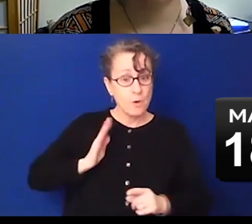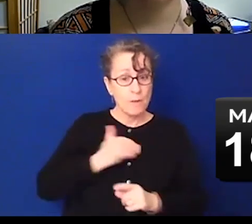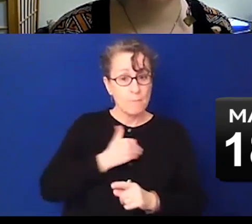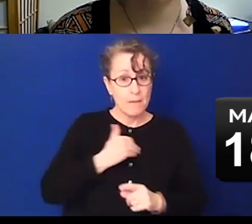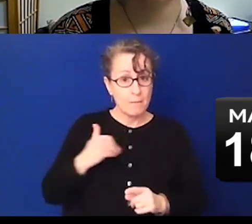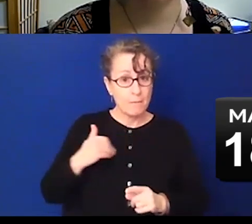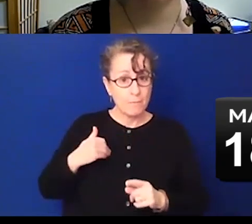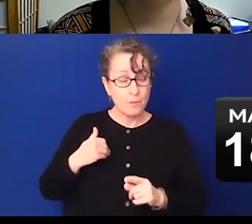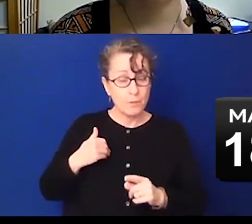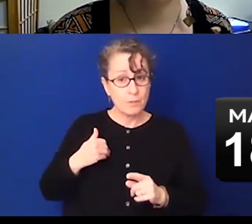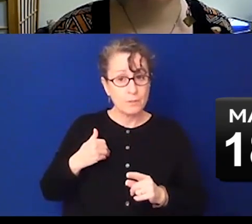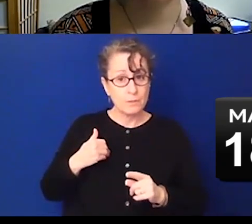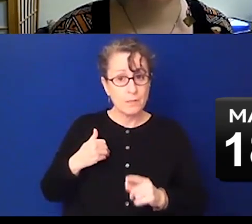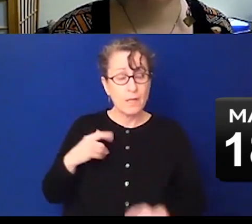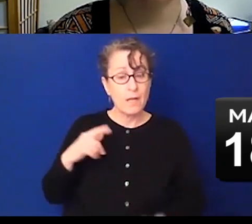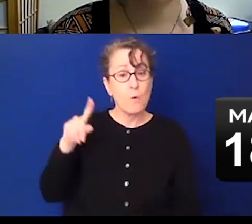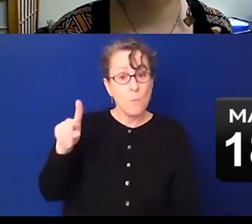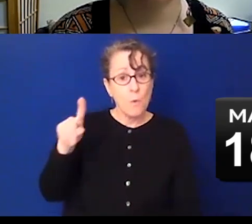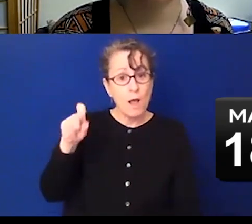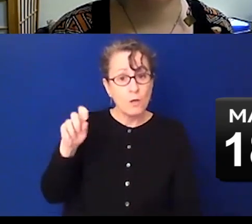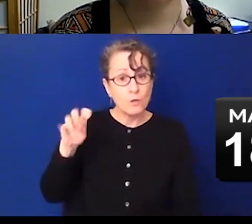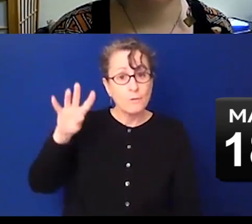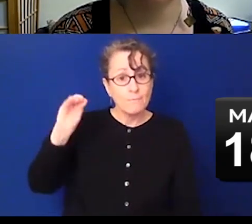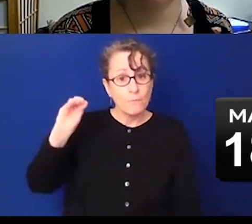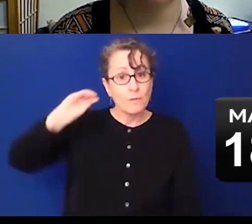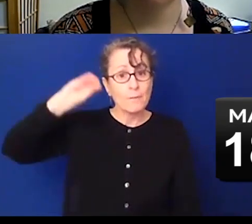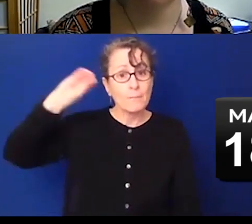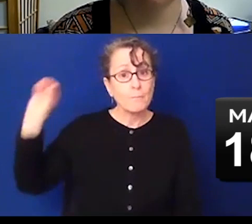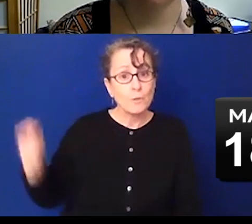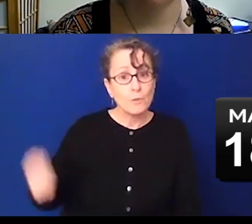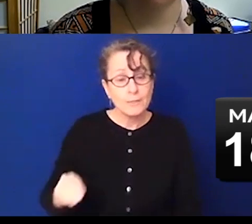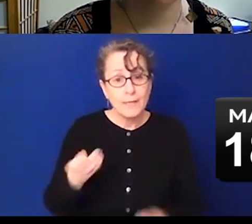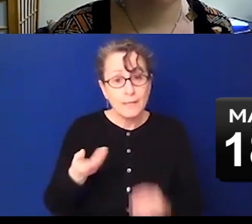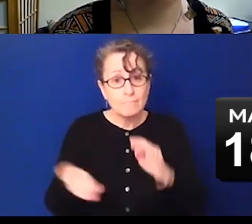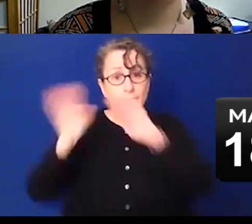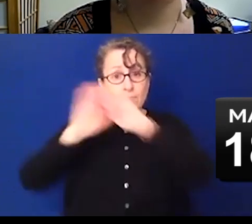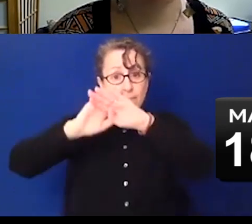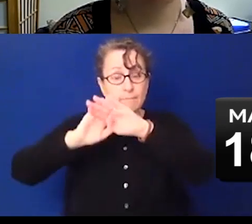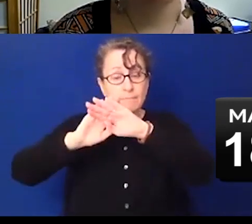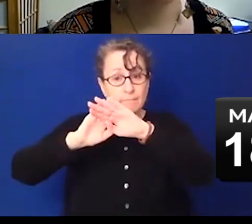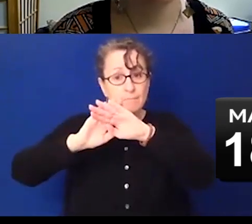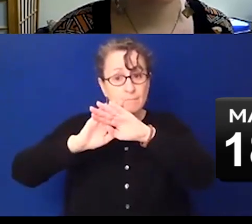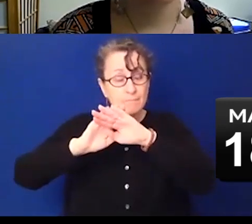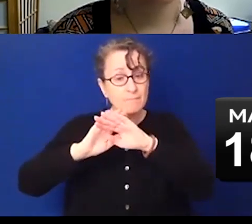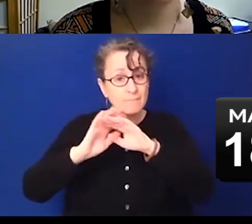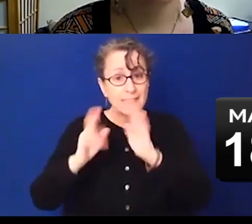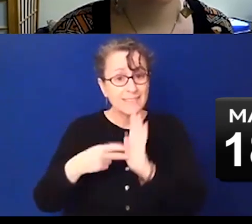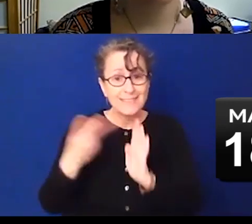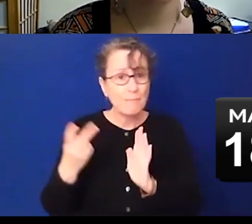over 140% increase, so more than doubled regular select board members